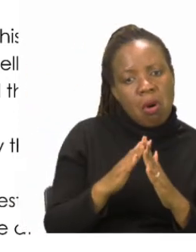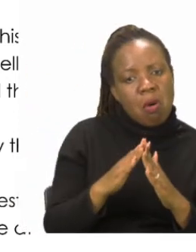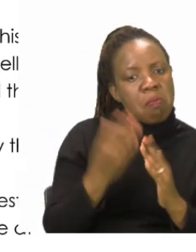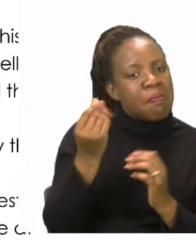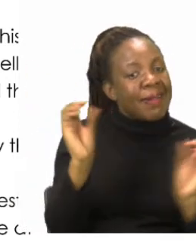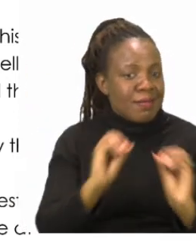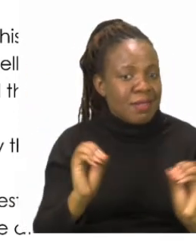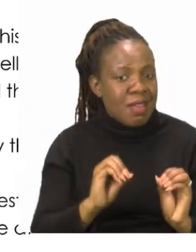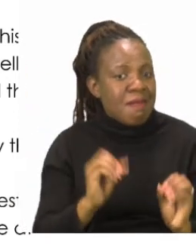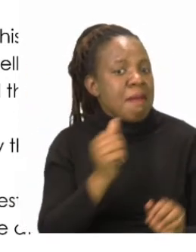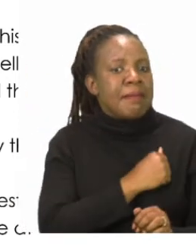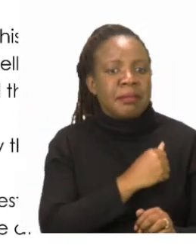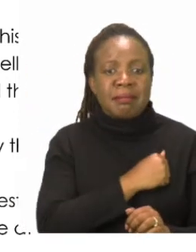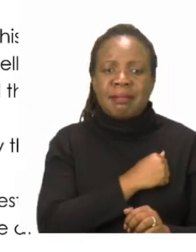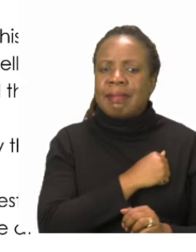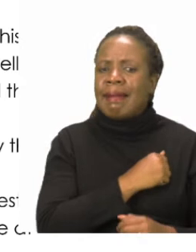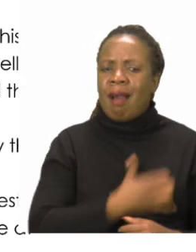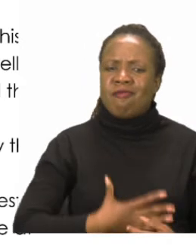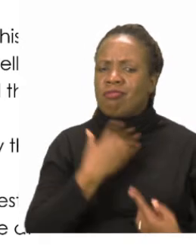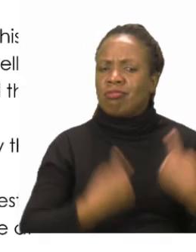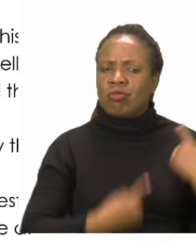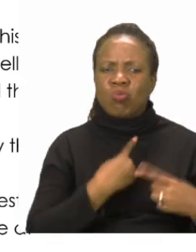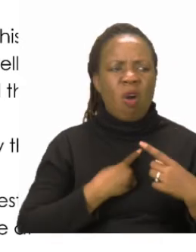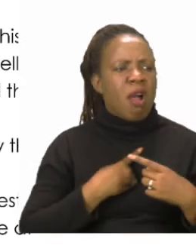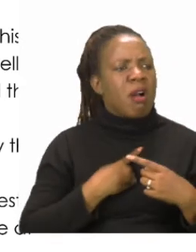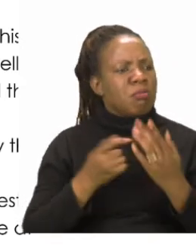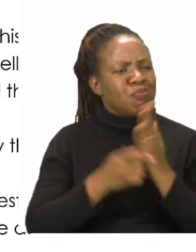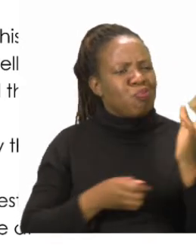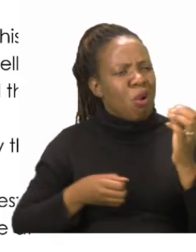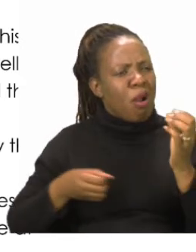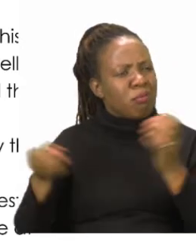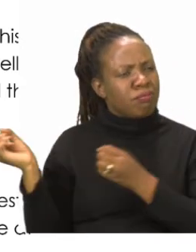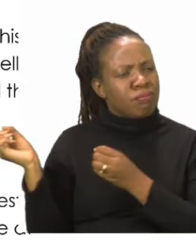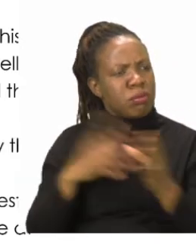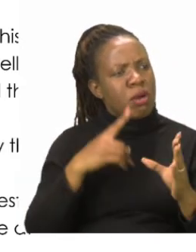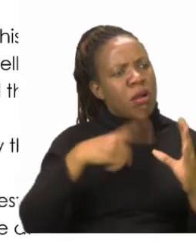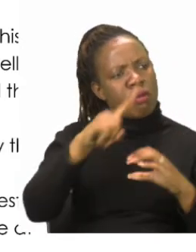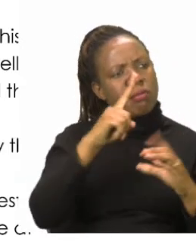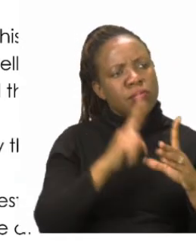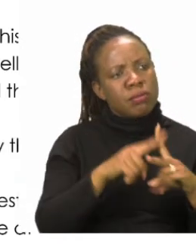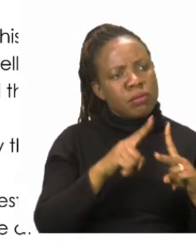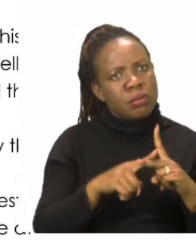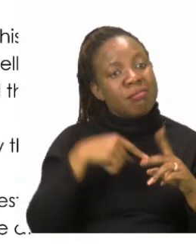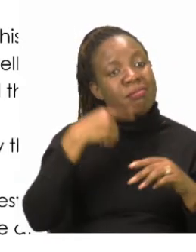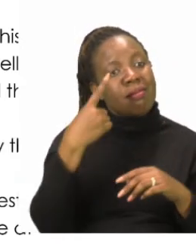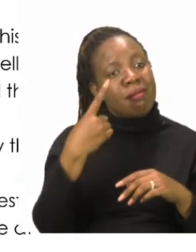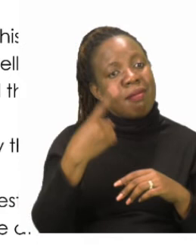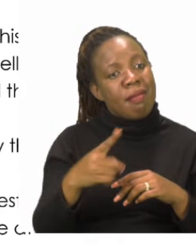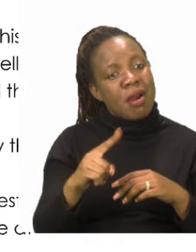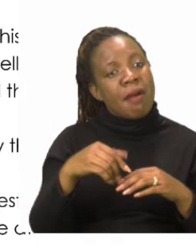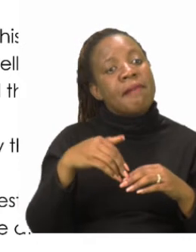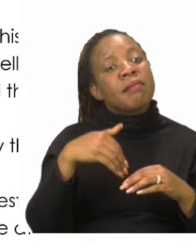and threw the beans out of the window. However, the next morning, outside